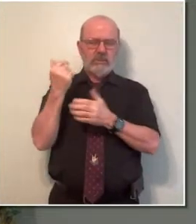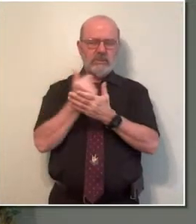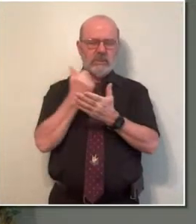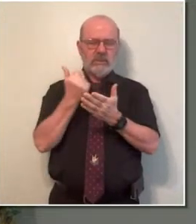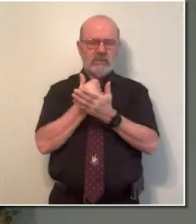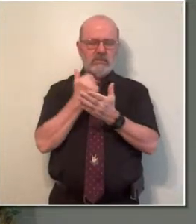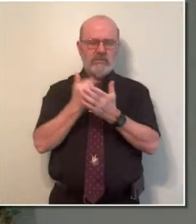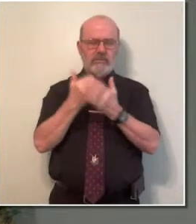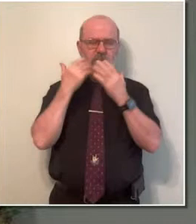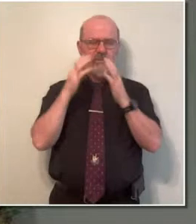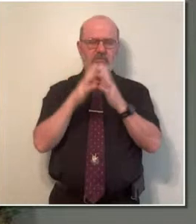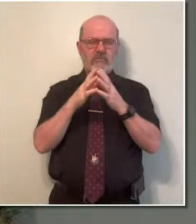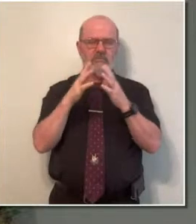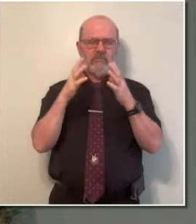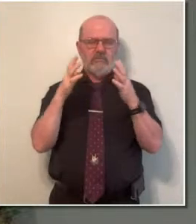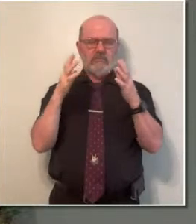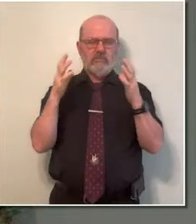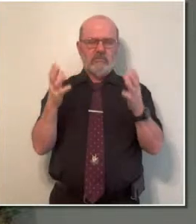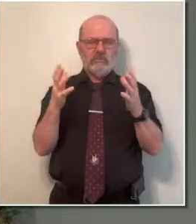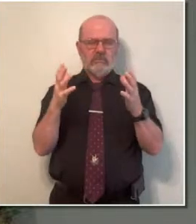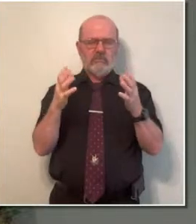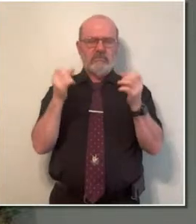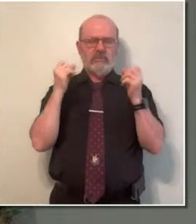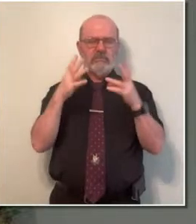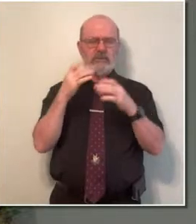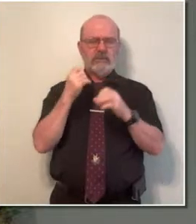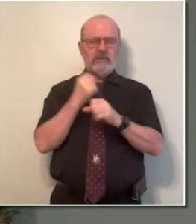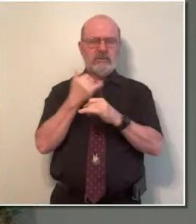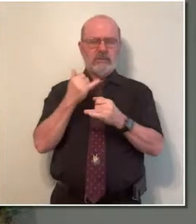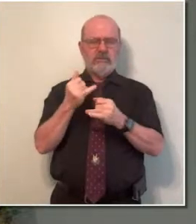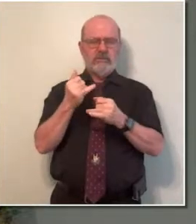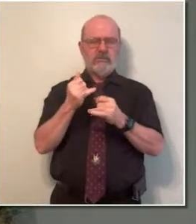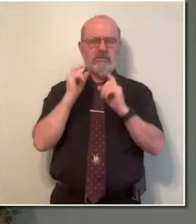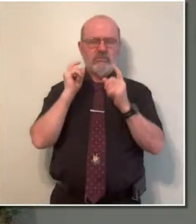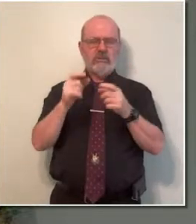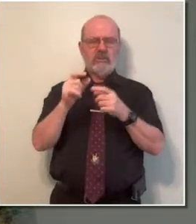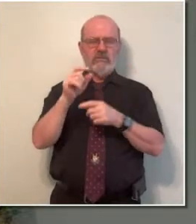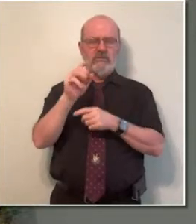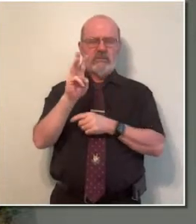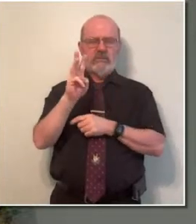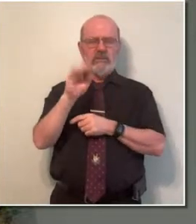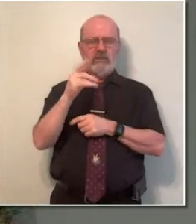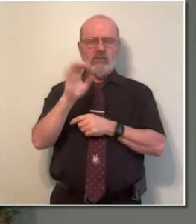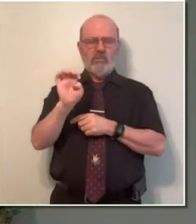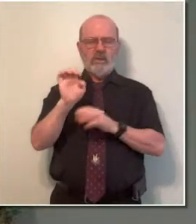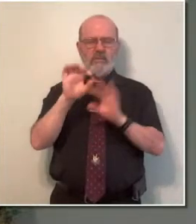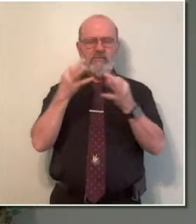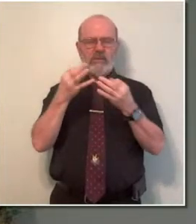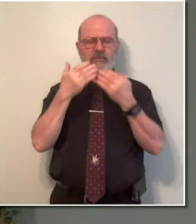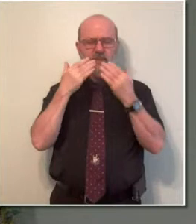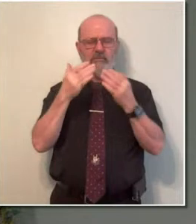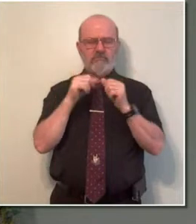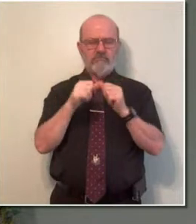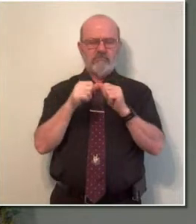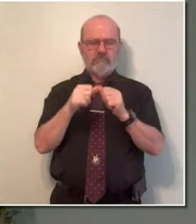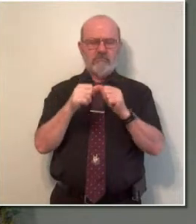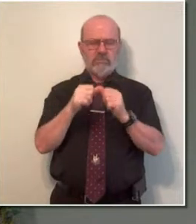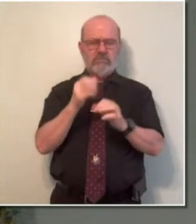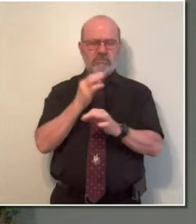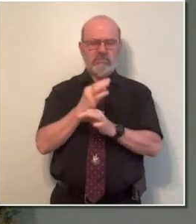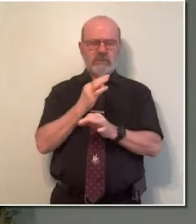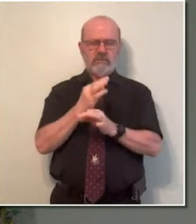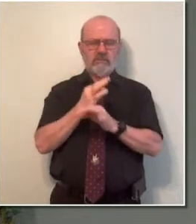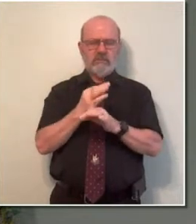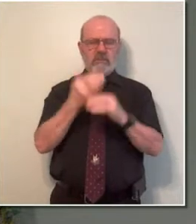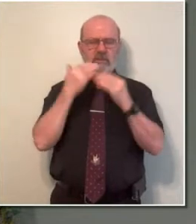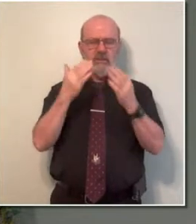you so much for the many years now you've given the Weeb family. Thank you for their steadfast faithfulness, and thank you for